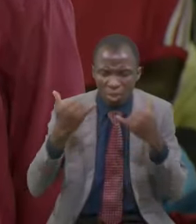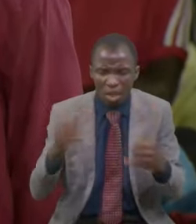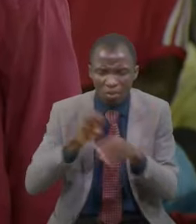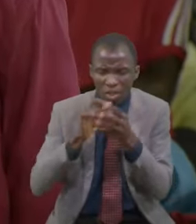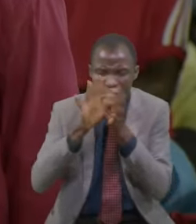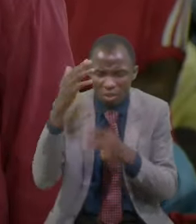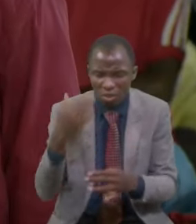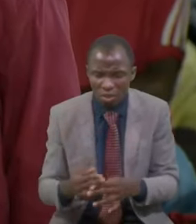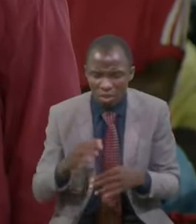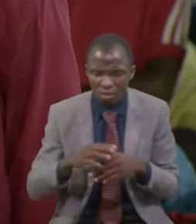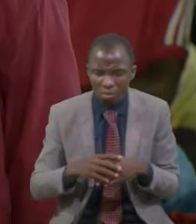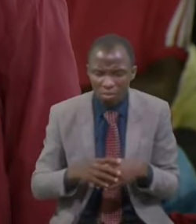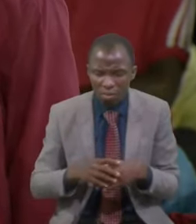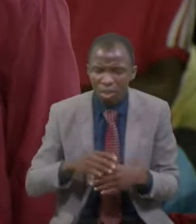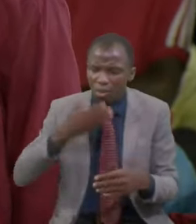name. A good amen.